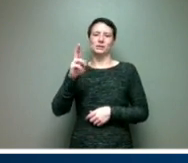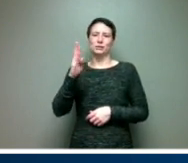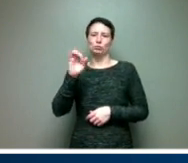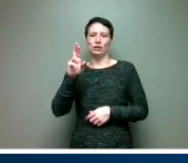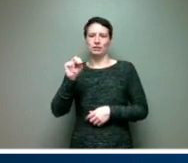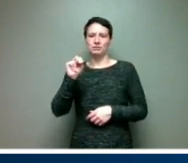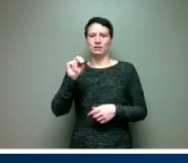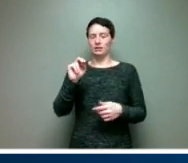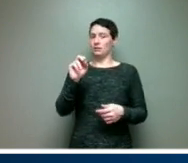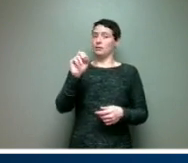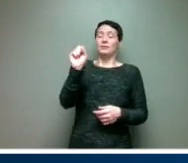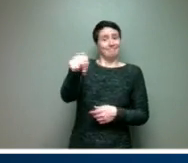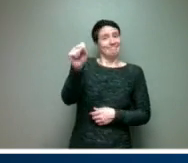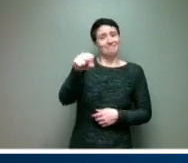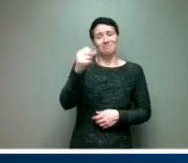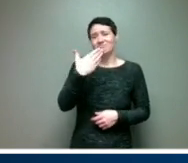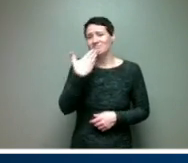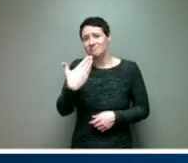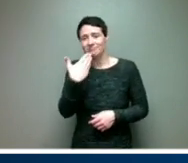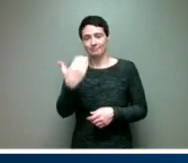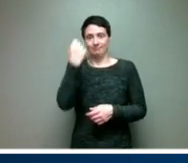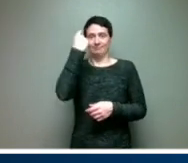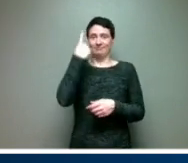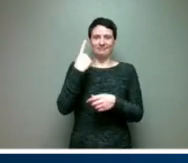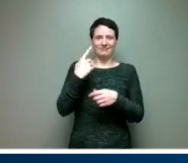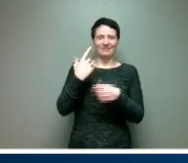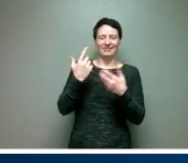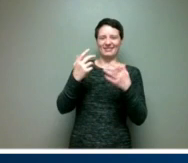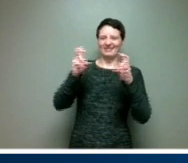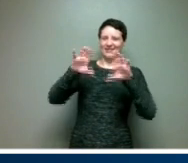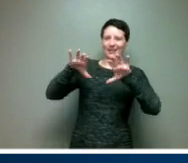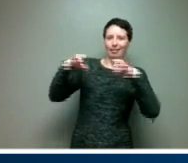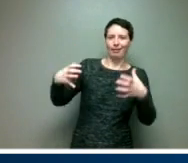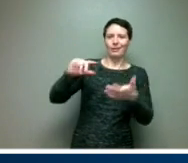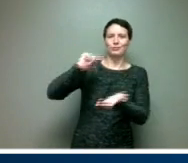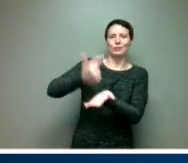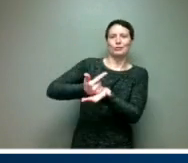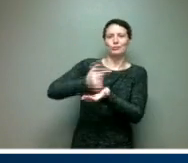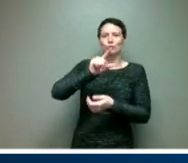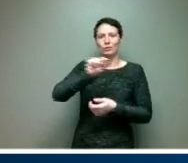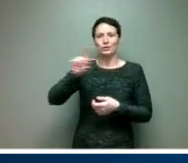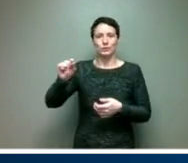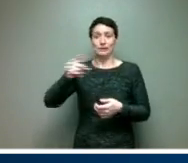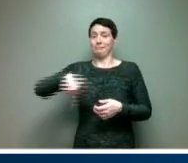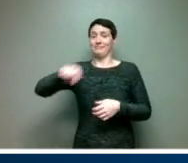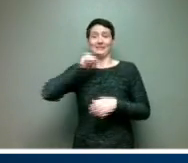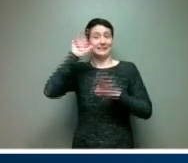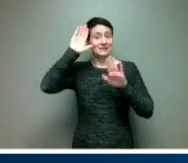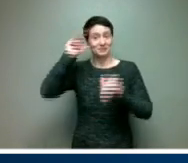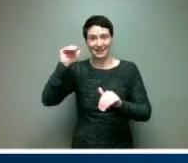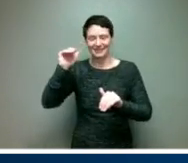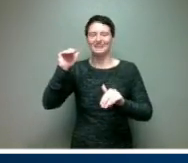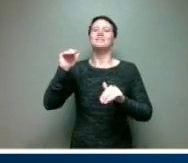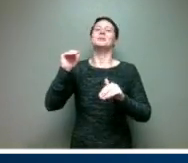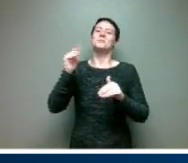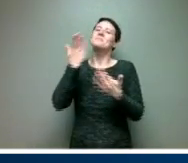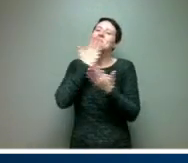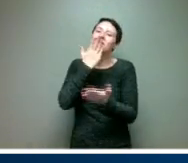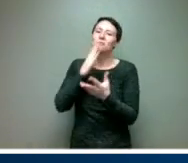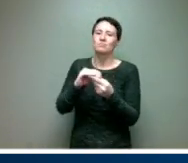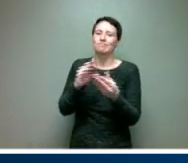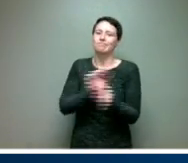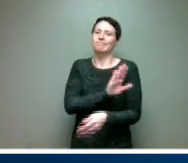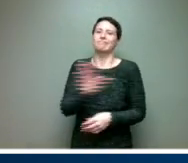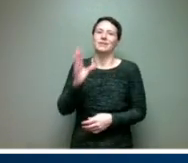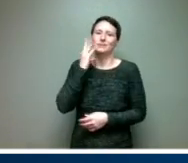So we appreciate that update on where things are. Mm-hmm. So we are going to turn to questions from viewers now,